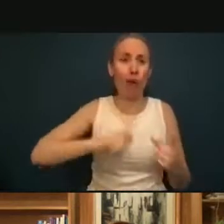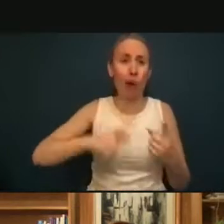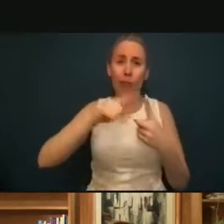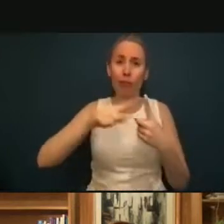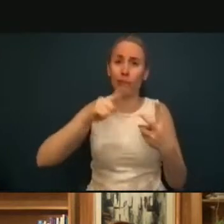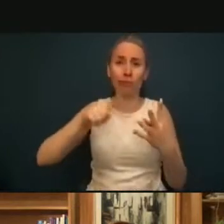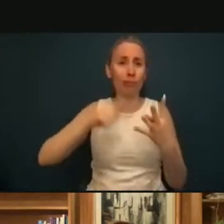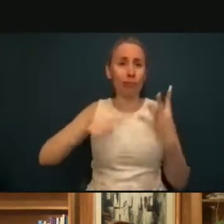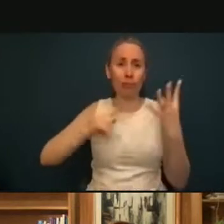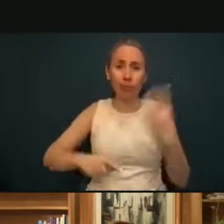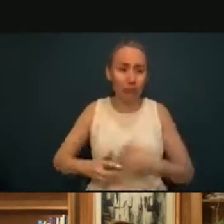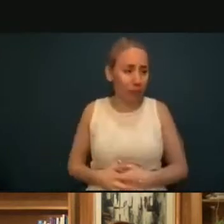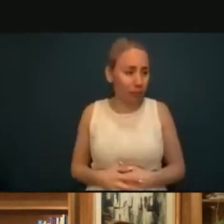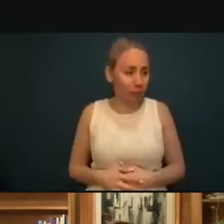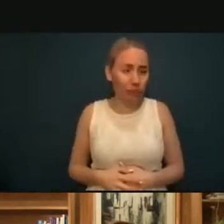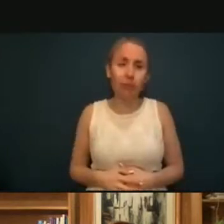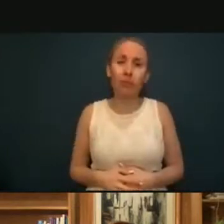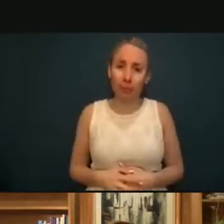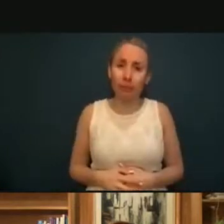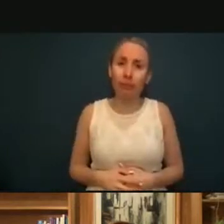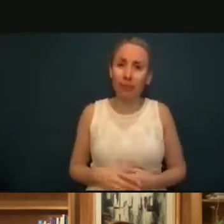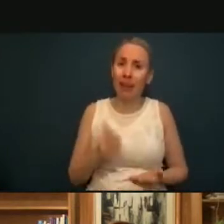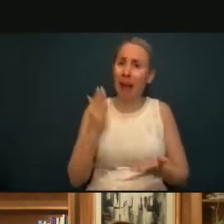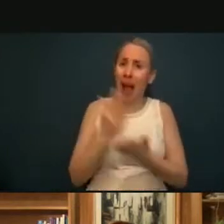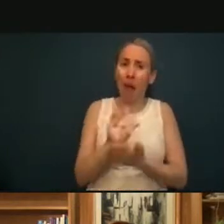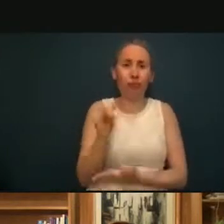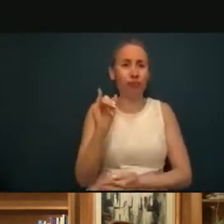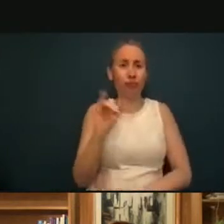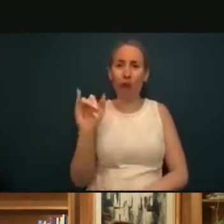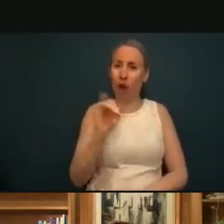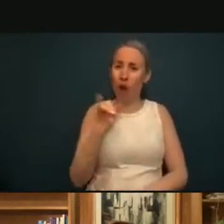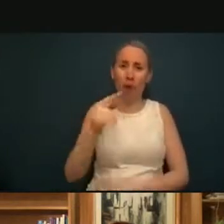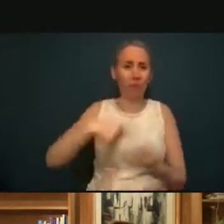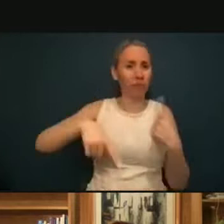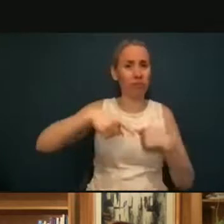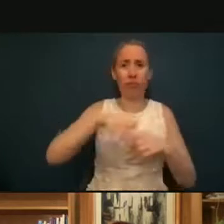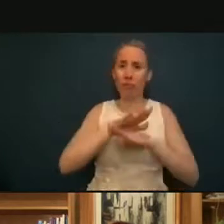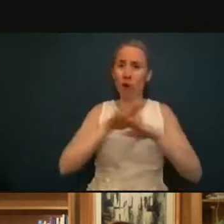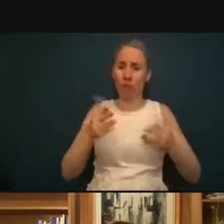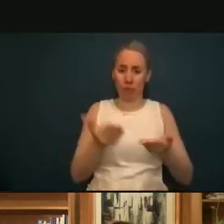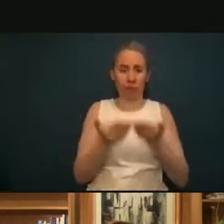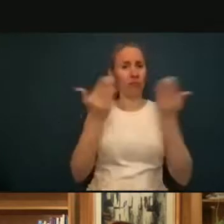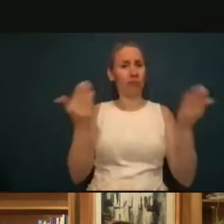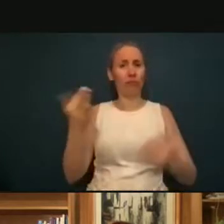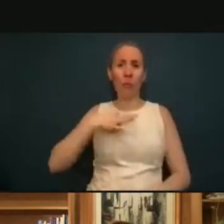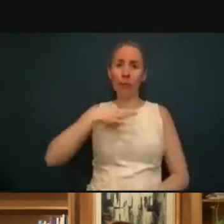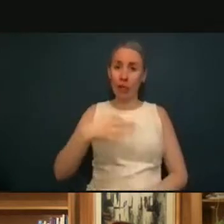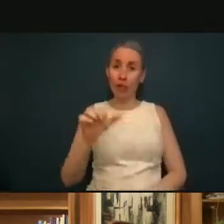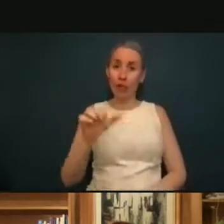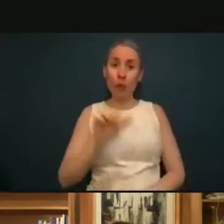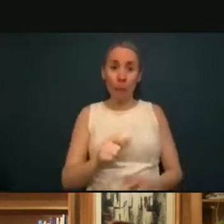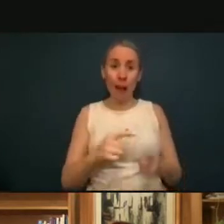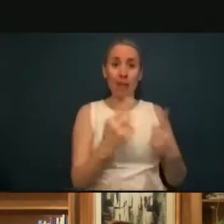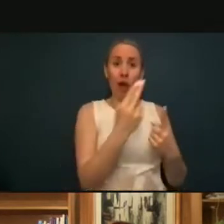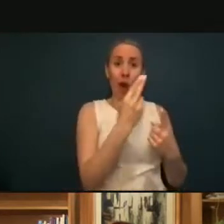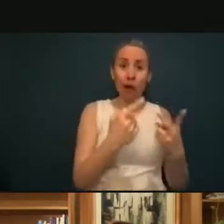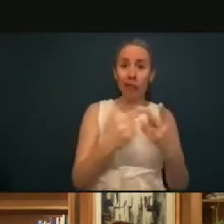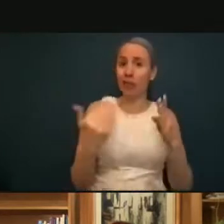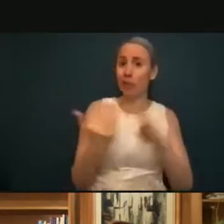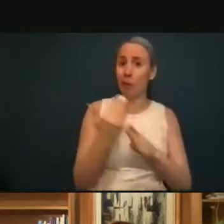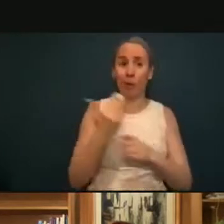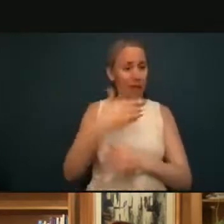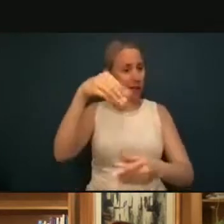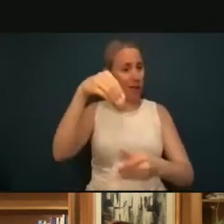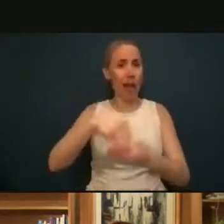simply wrong that we are not represented in the art sector as artists, as employees, as we should be. Disabled